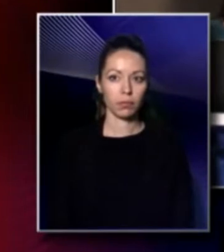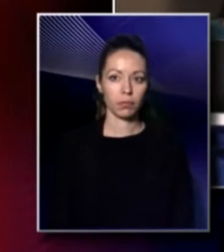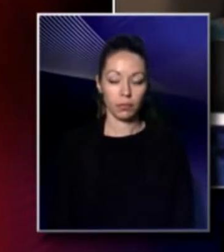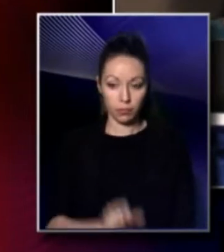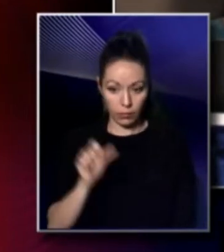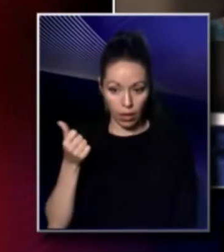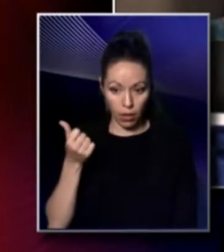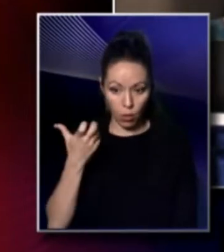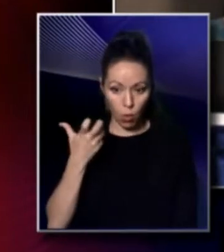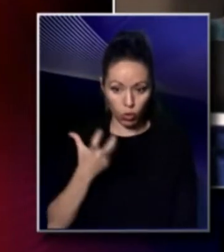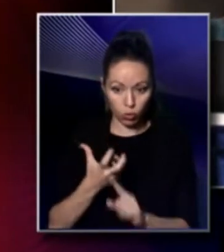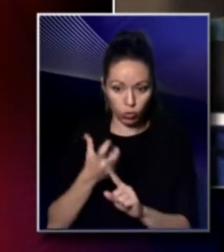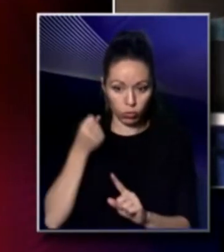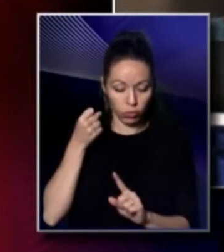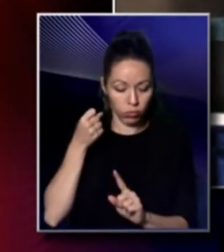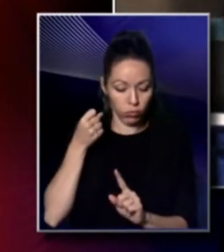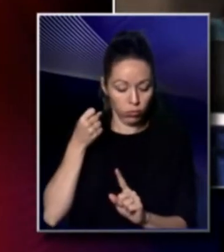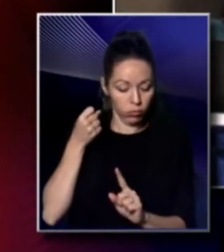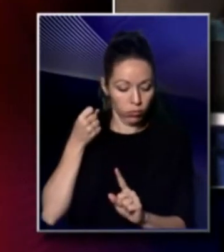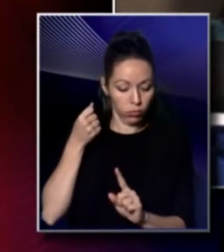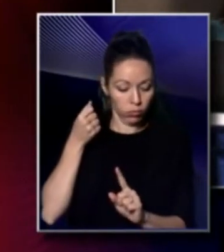Any others?